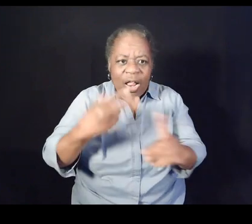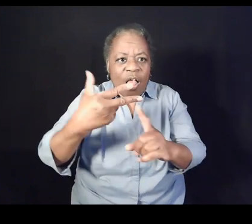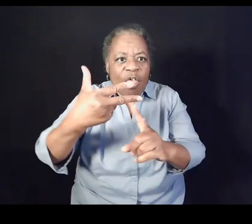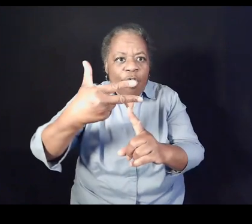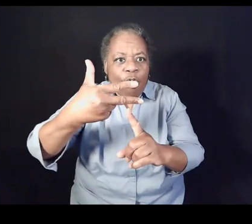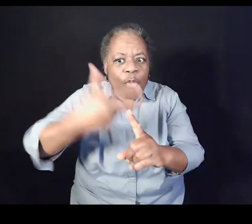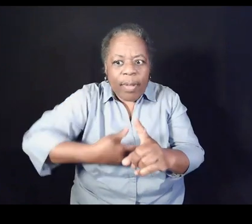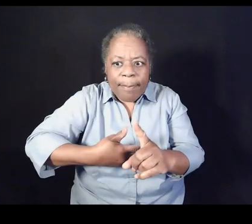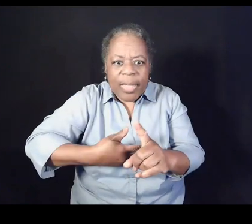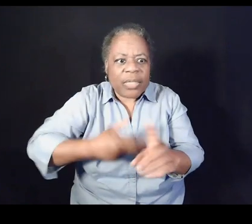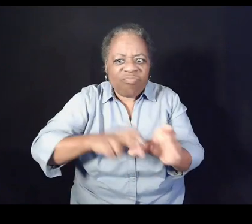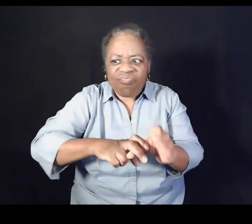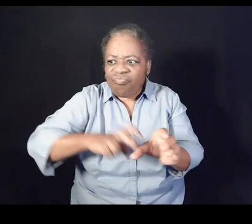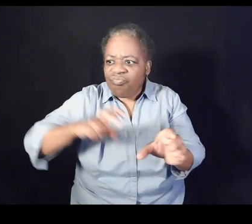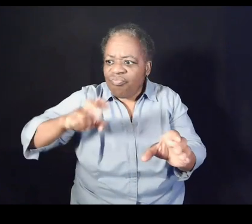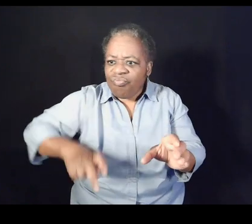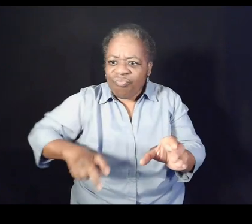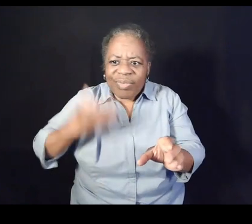back.